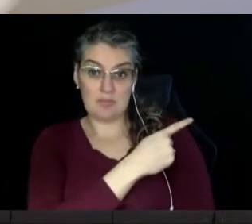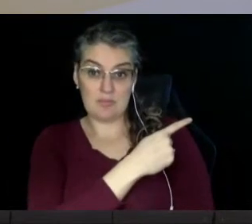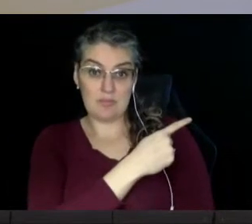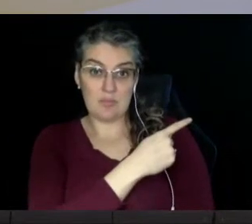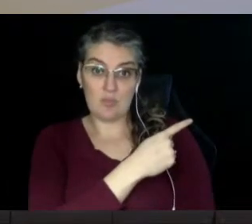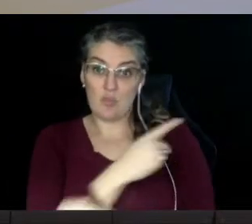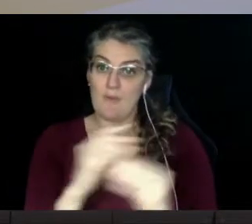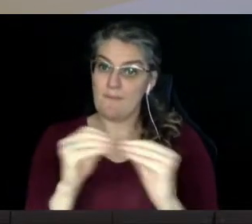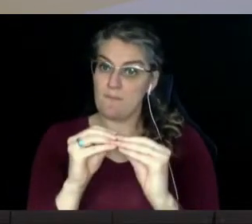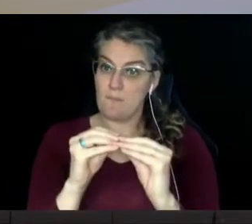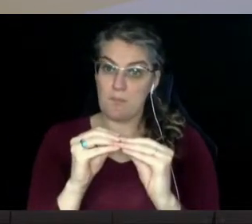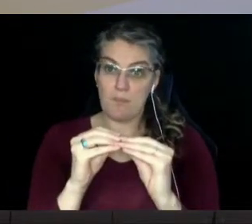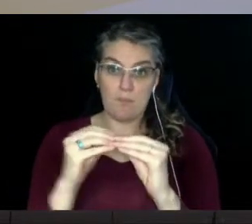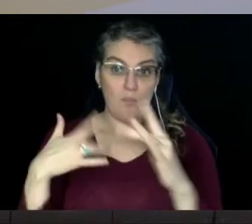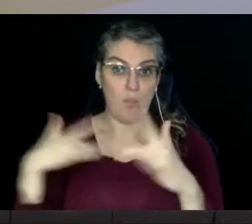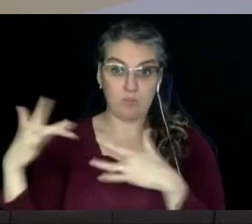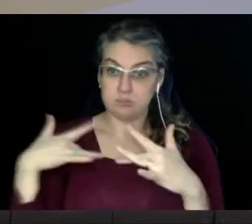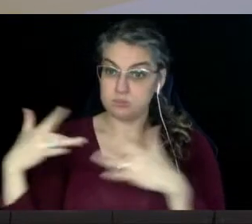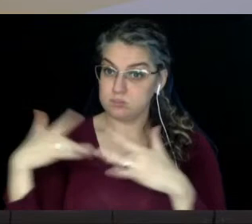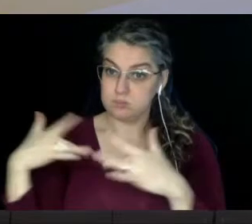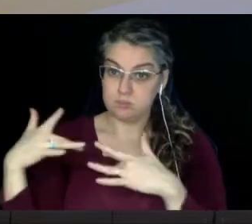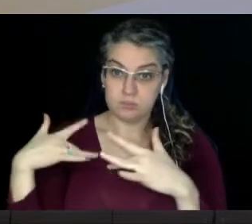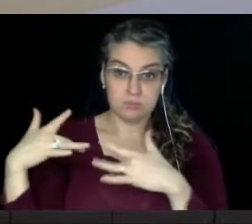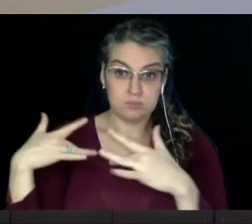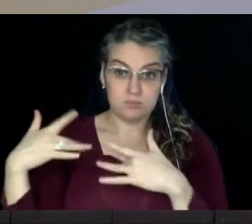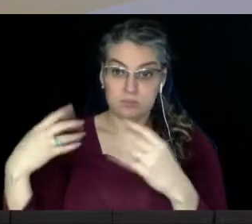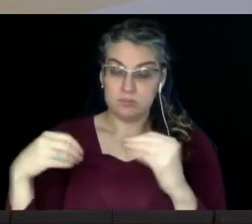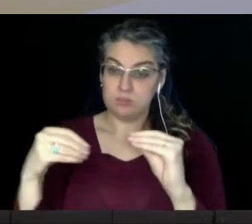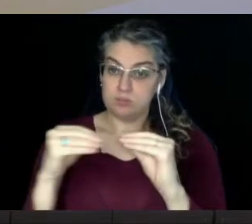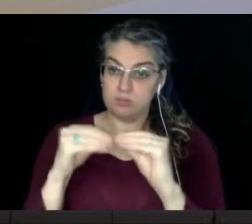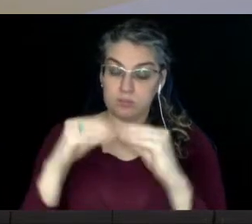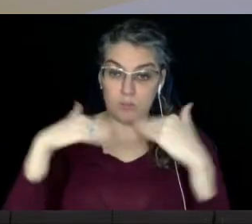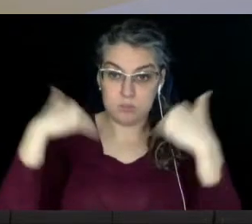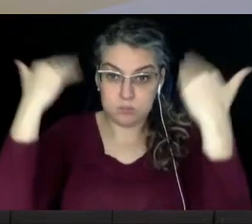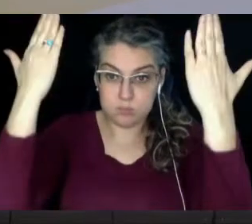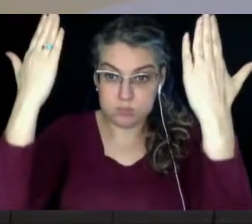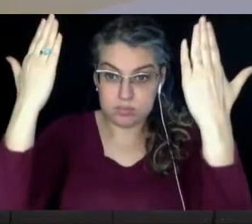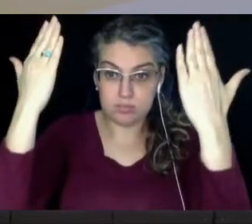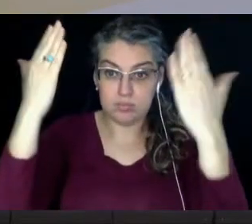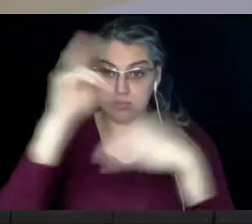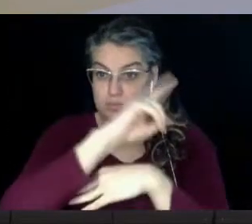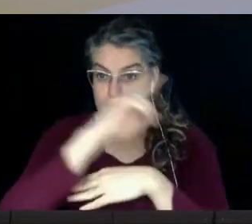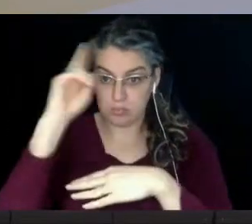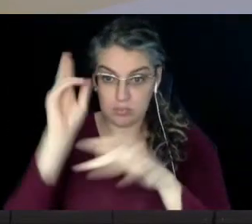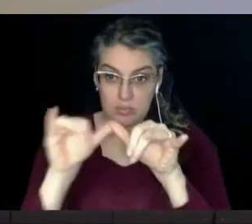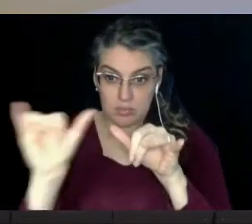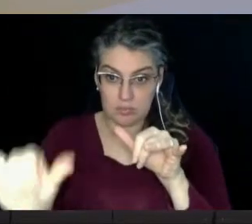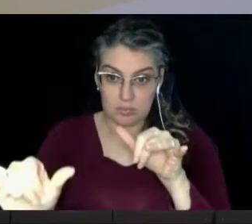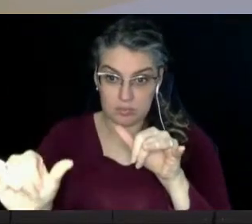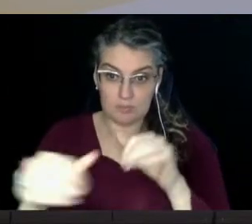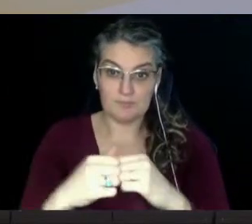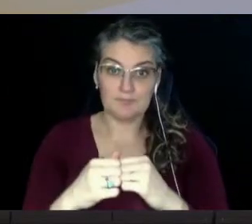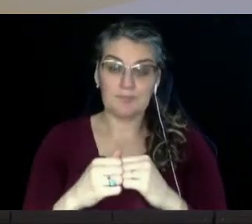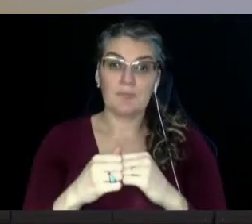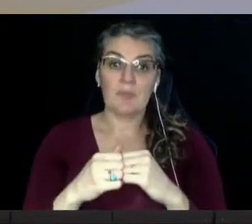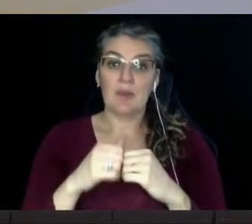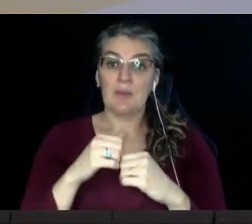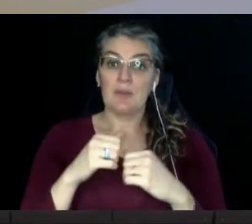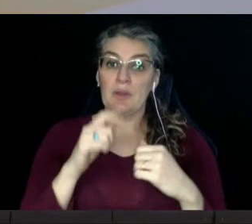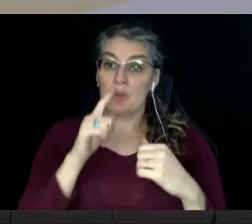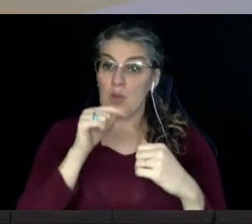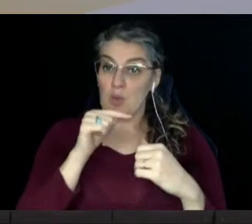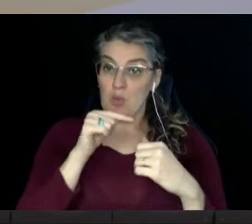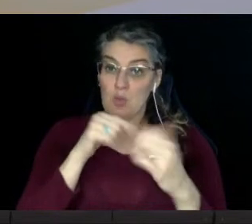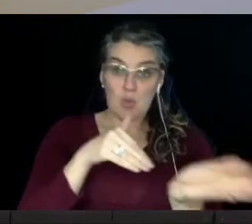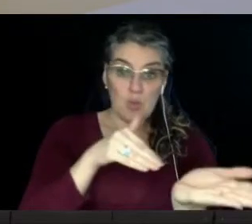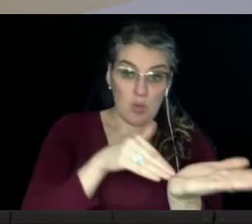strain. We have great empathy and concern for the many healthcare workers and first responders who are working